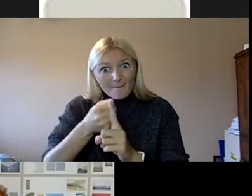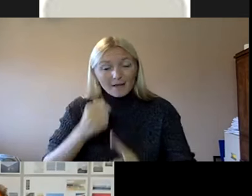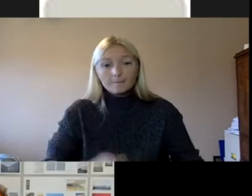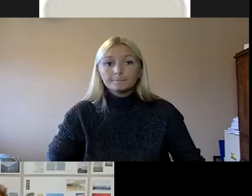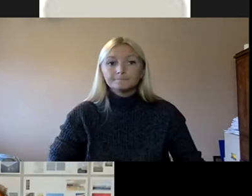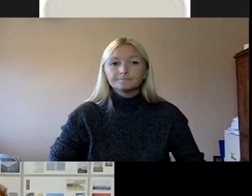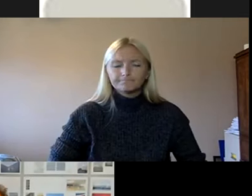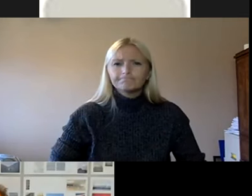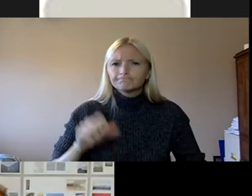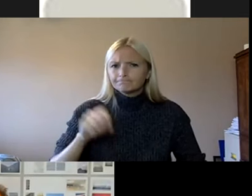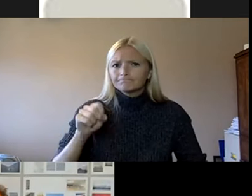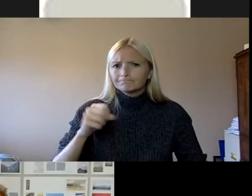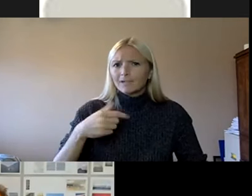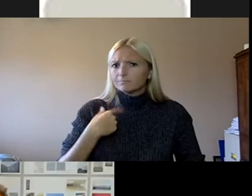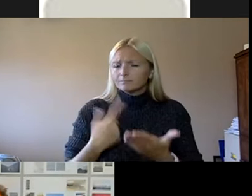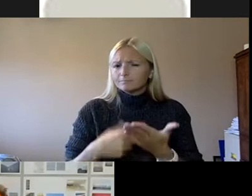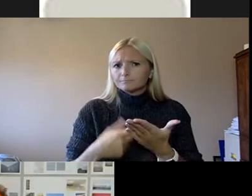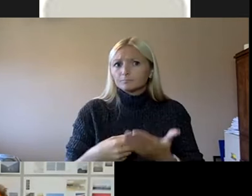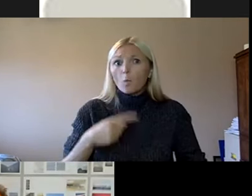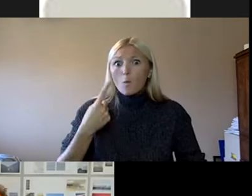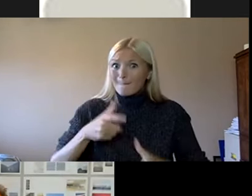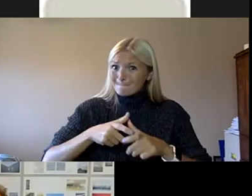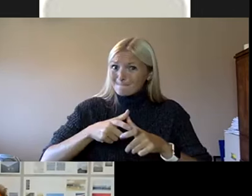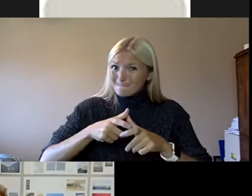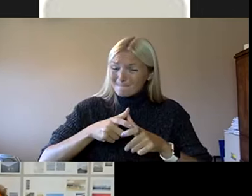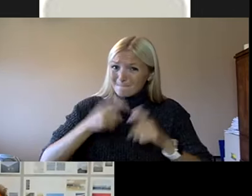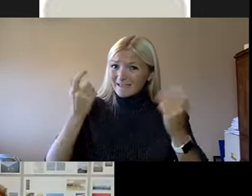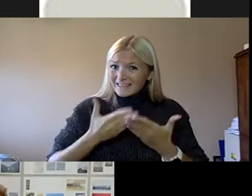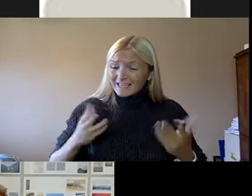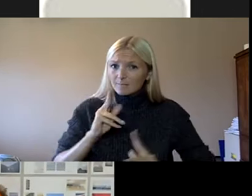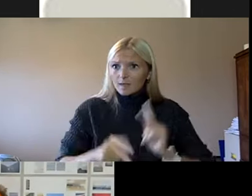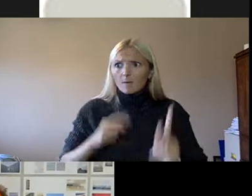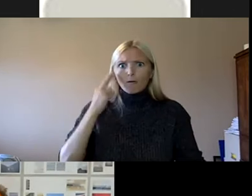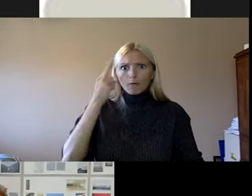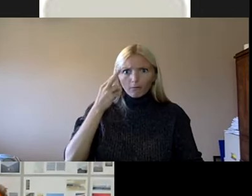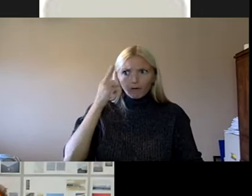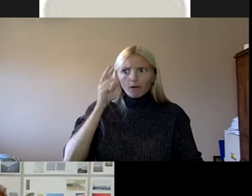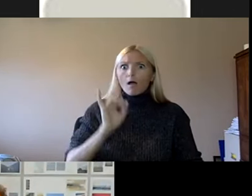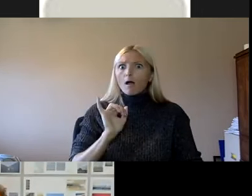Yeah, I'll talk and Ronnie can add to it. I think one of the big things that people began to realize